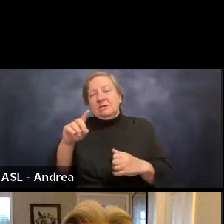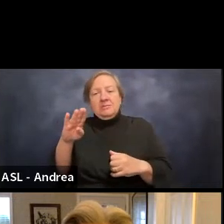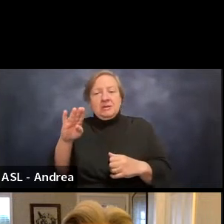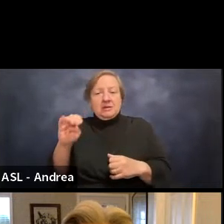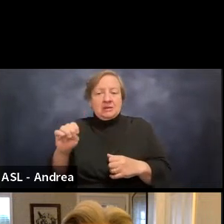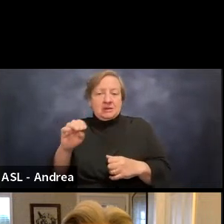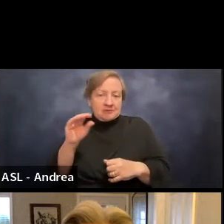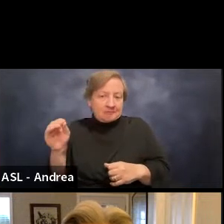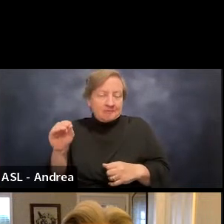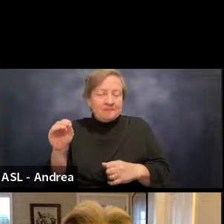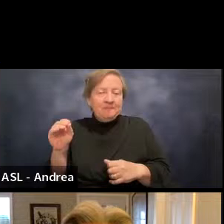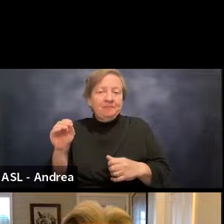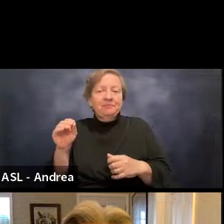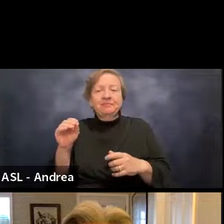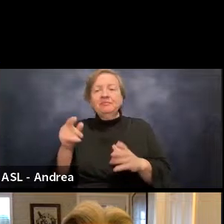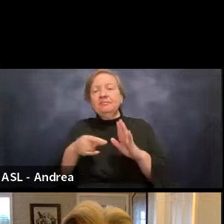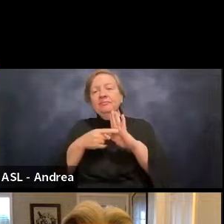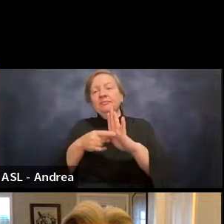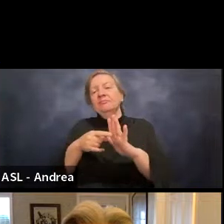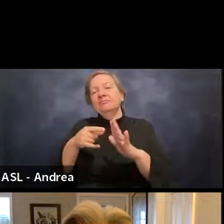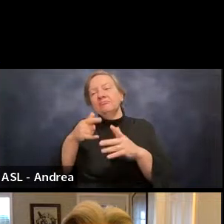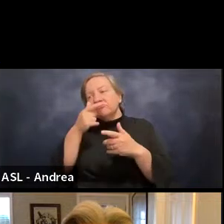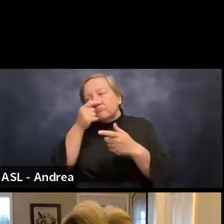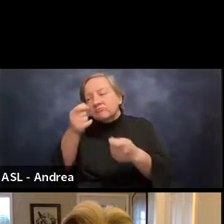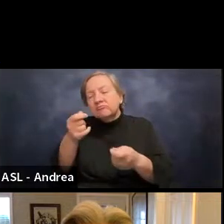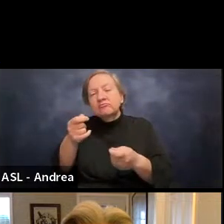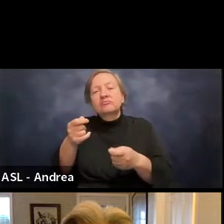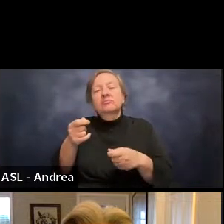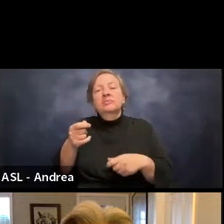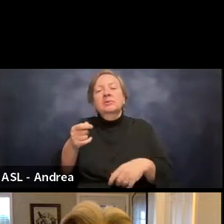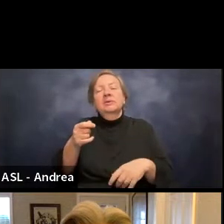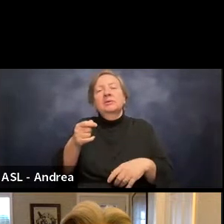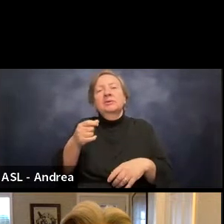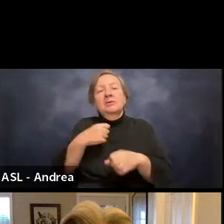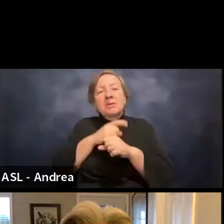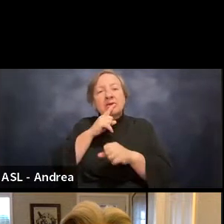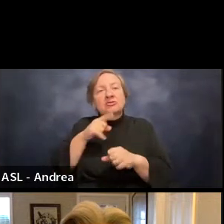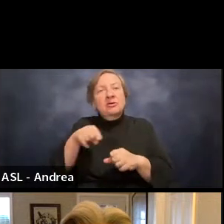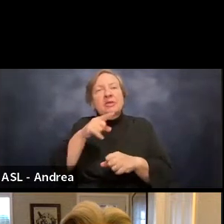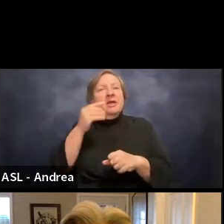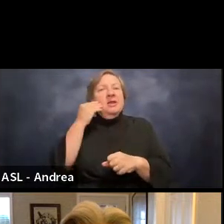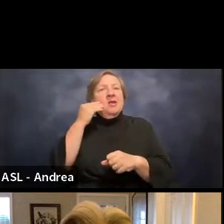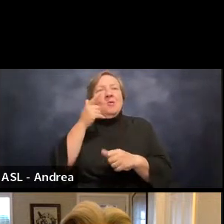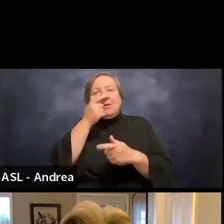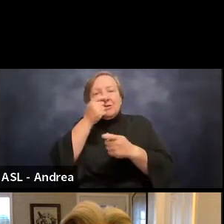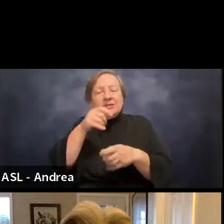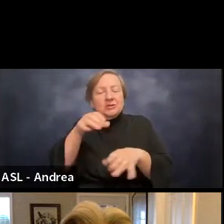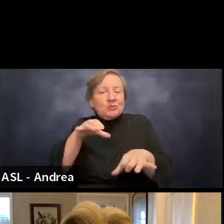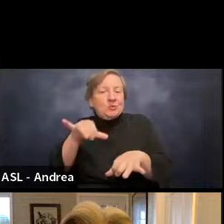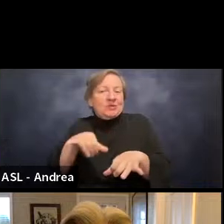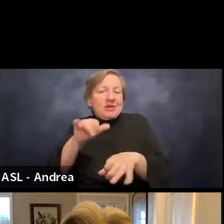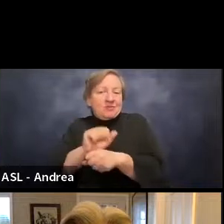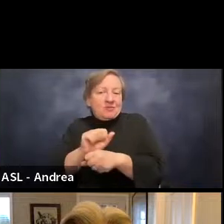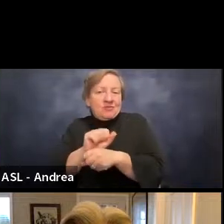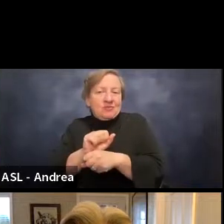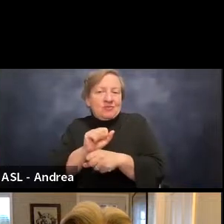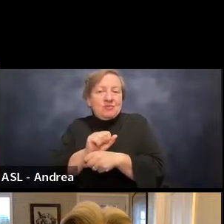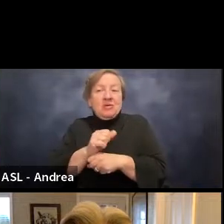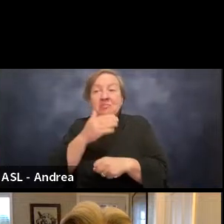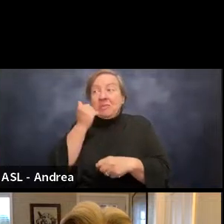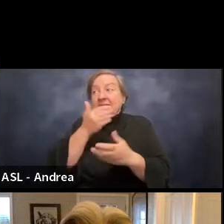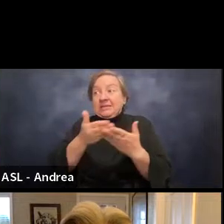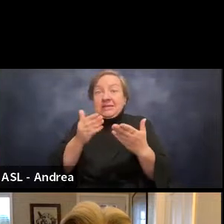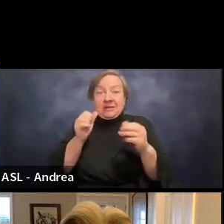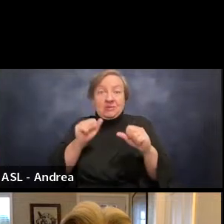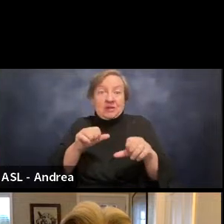to kind of express the interest, make sure folks know, you know, we're interested in doing work with them. And the best thing we could do